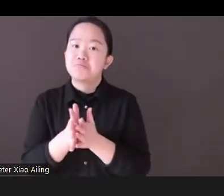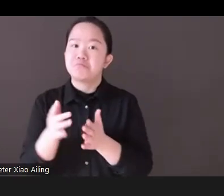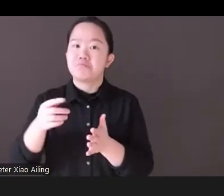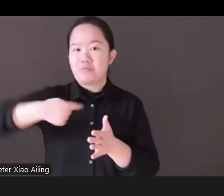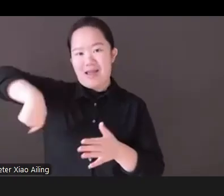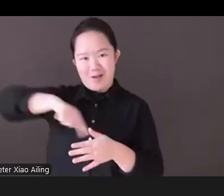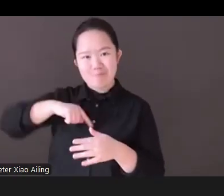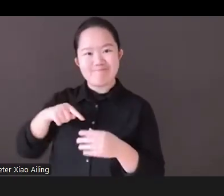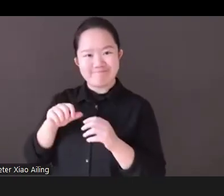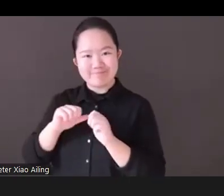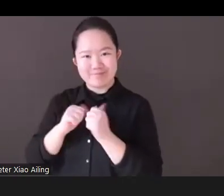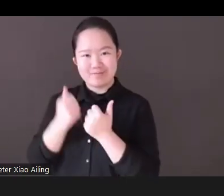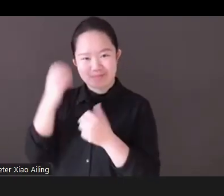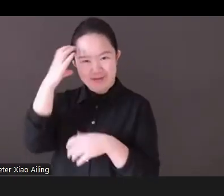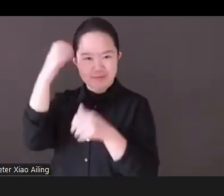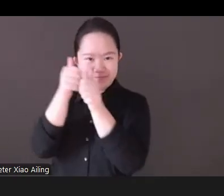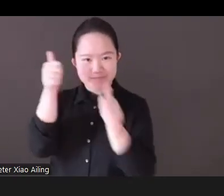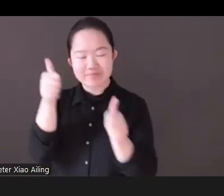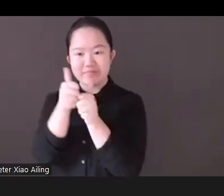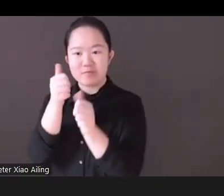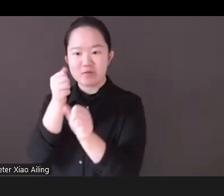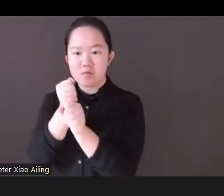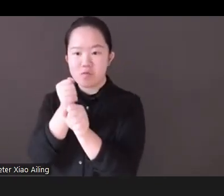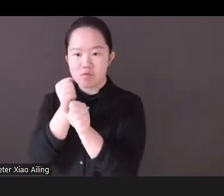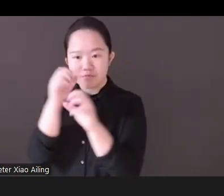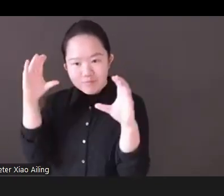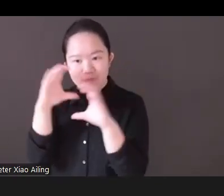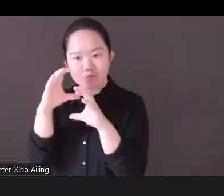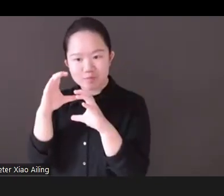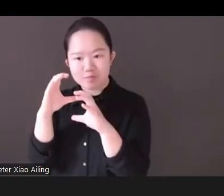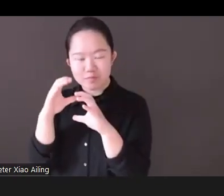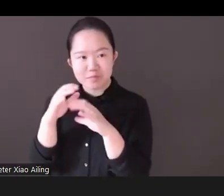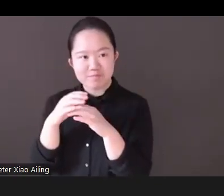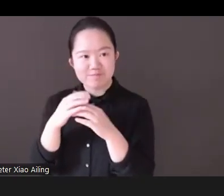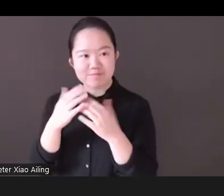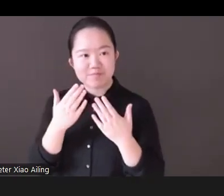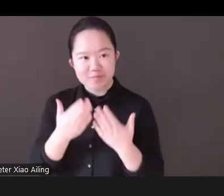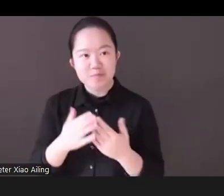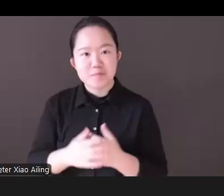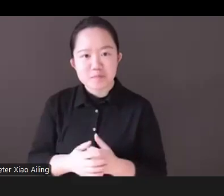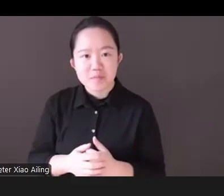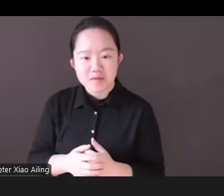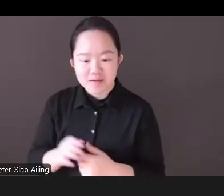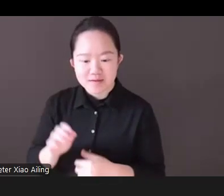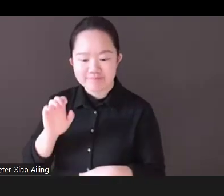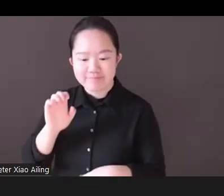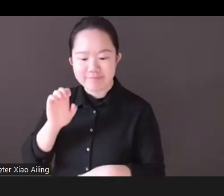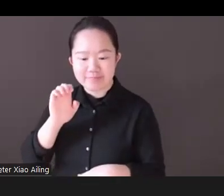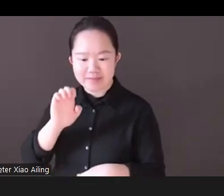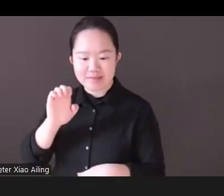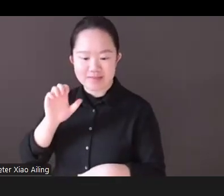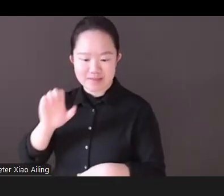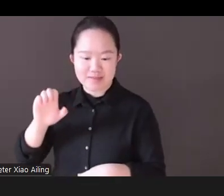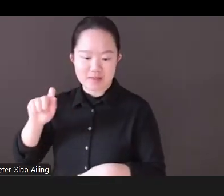and communication, but then they made a political decision and combined data highways,